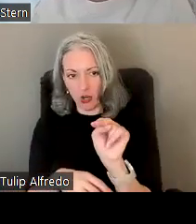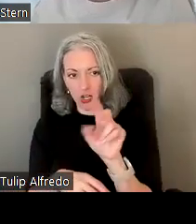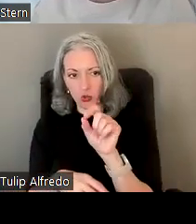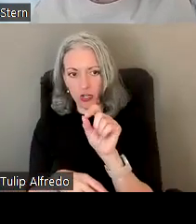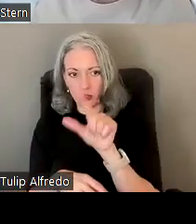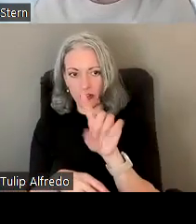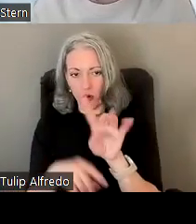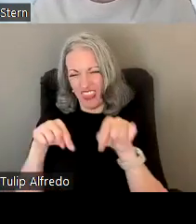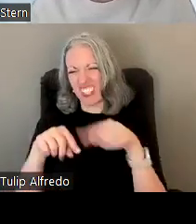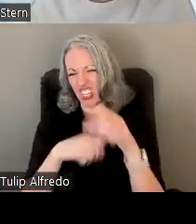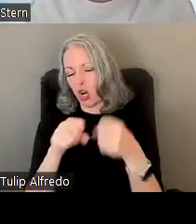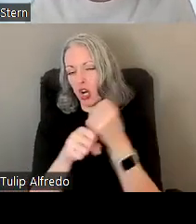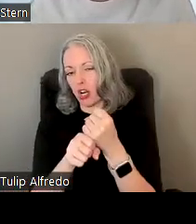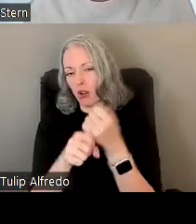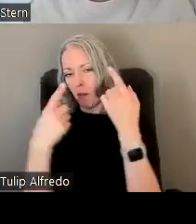2024 of this year.